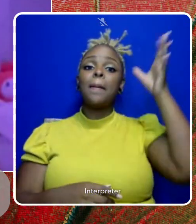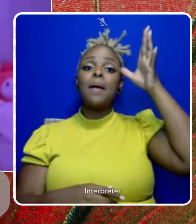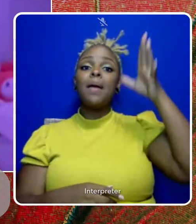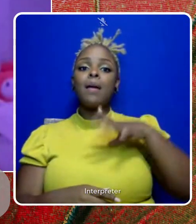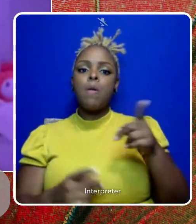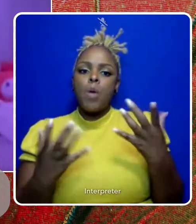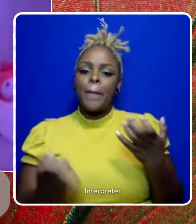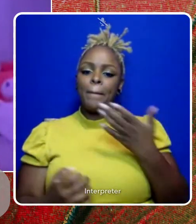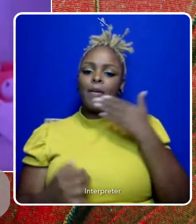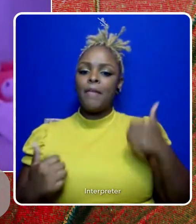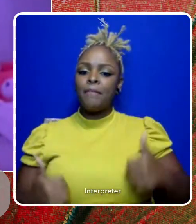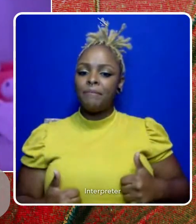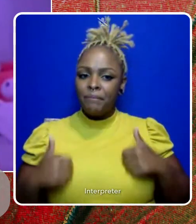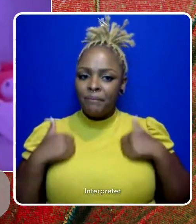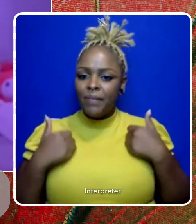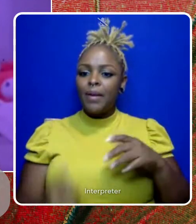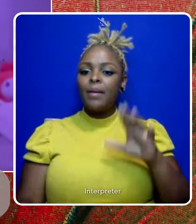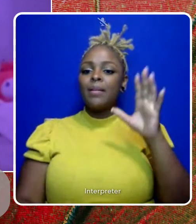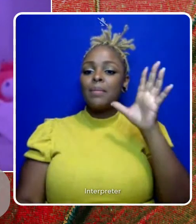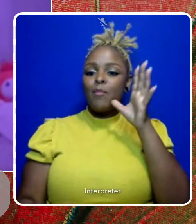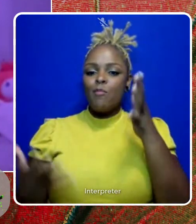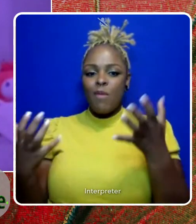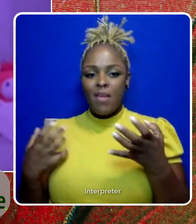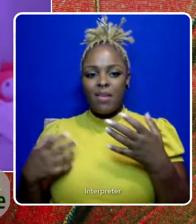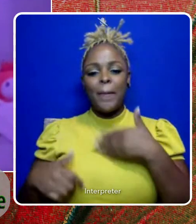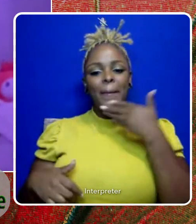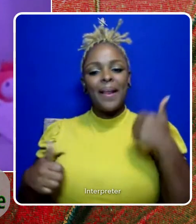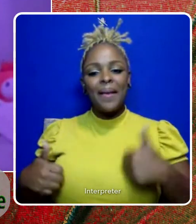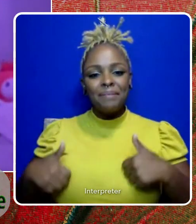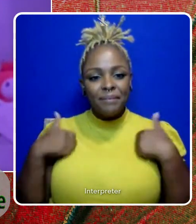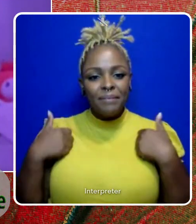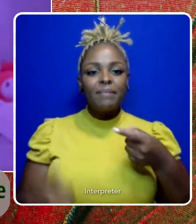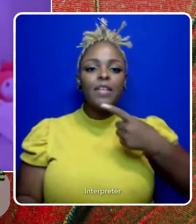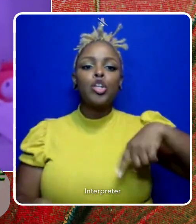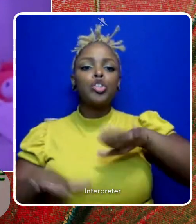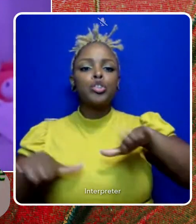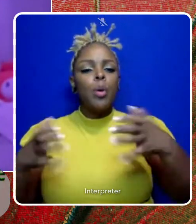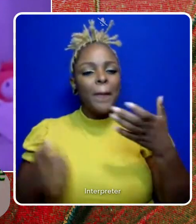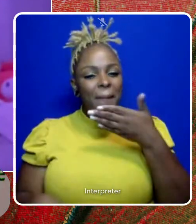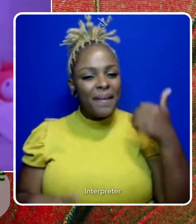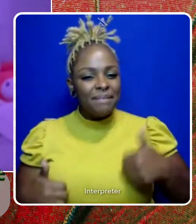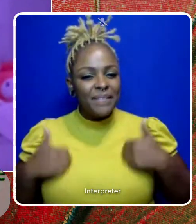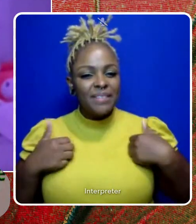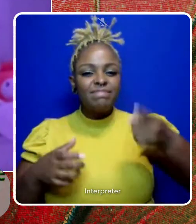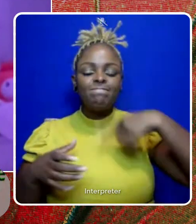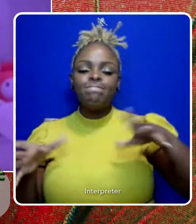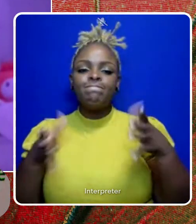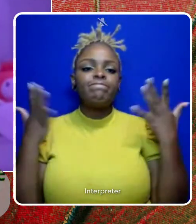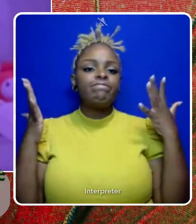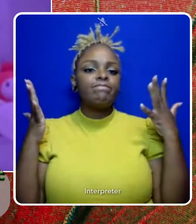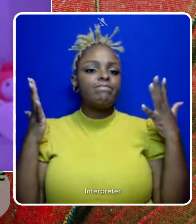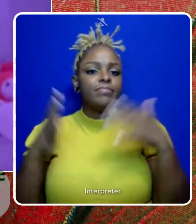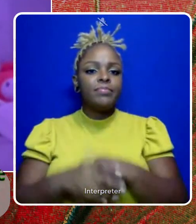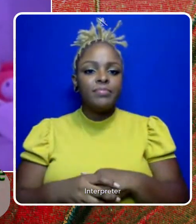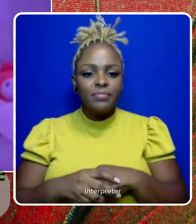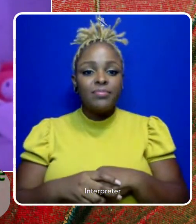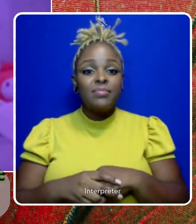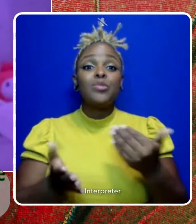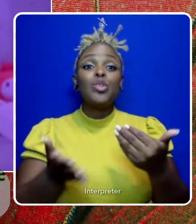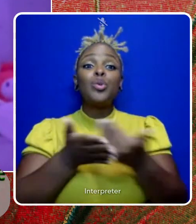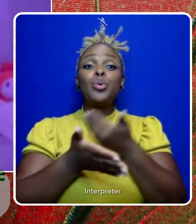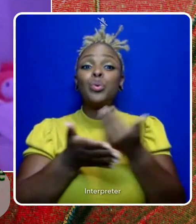a better life. The new ones, the next ones, Raised in